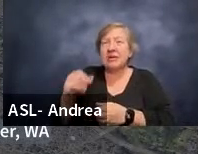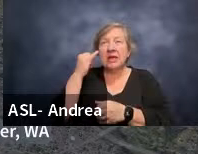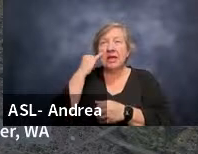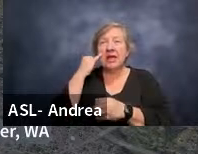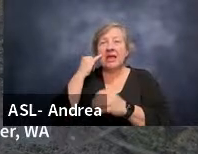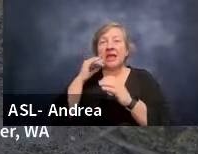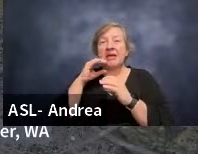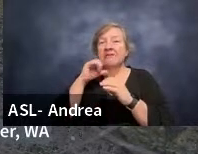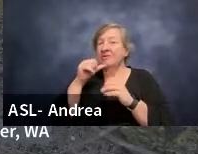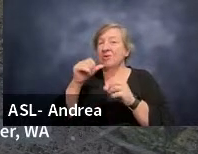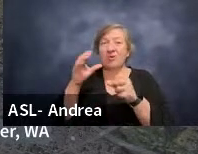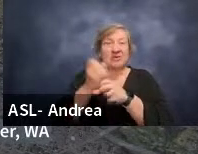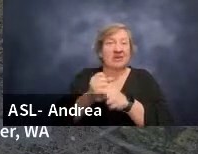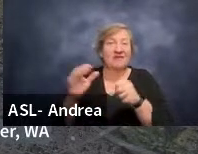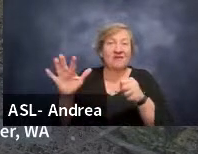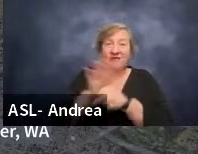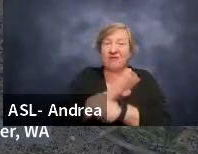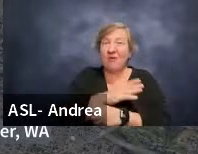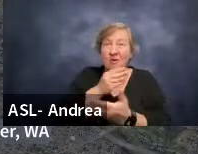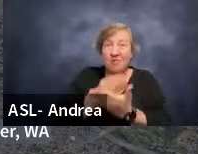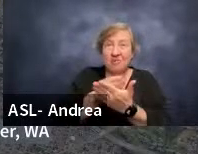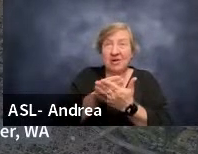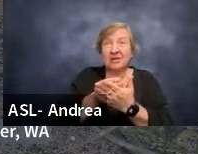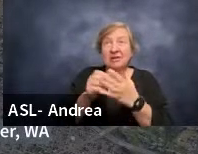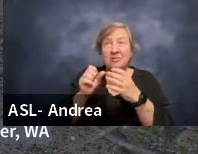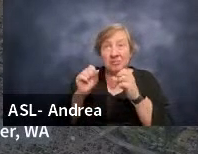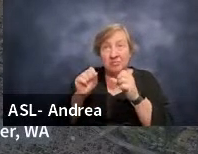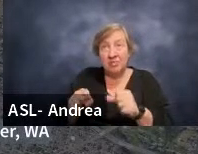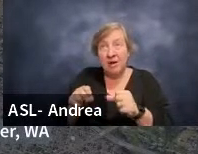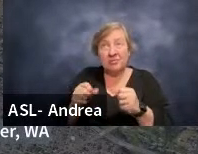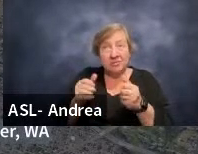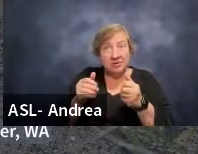secured funding, will it be possible to commence construction?